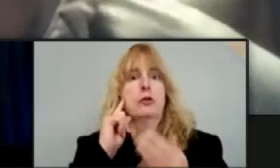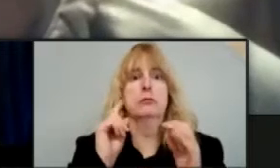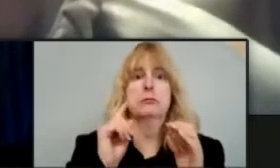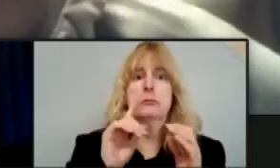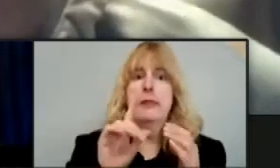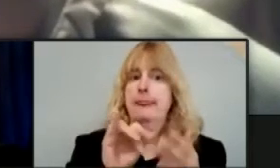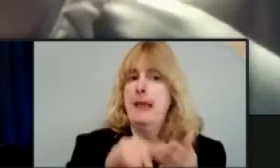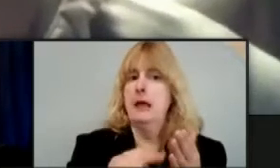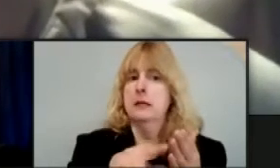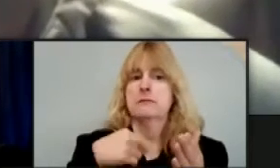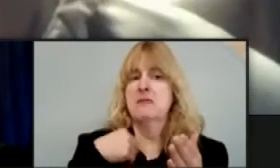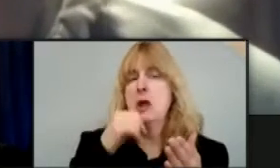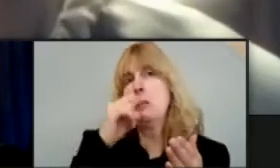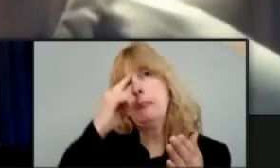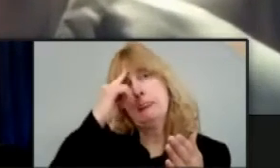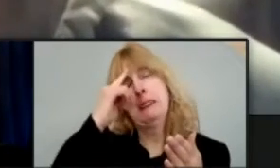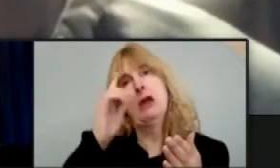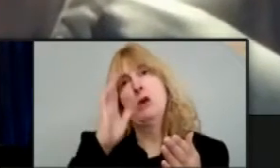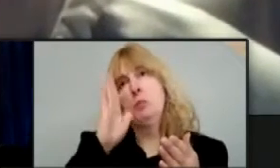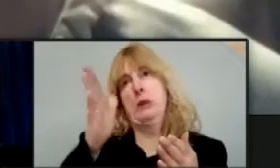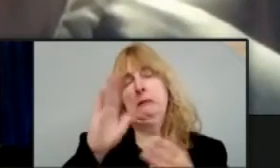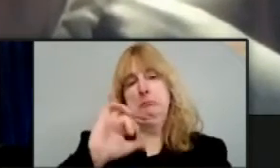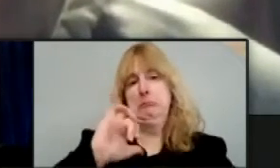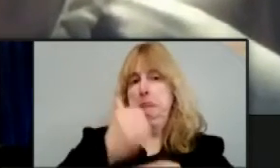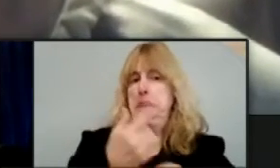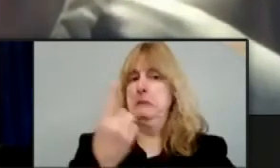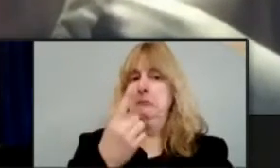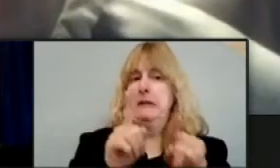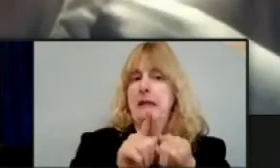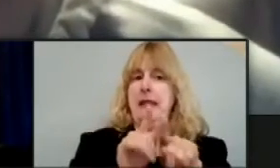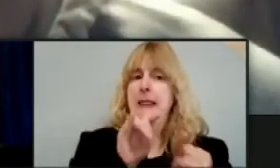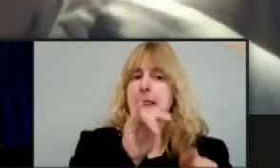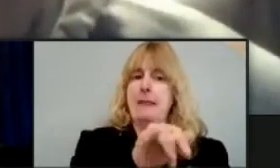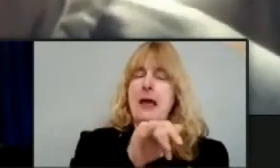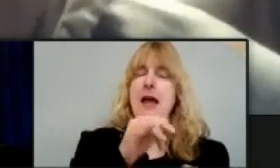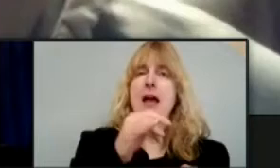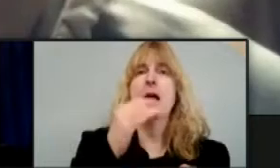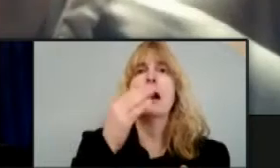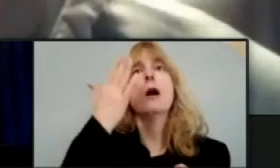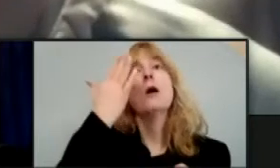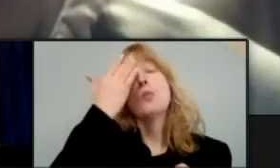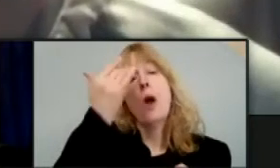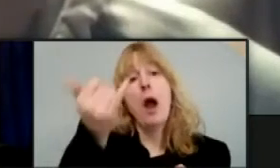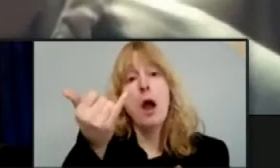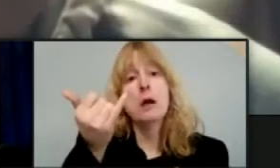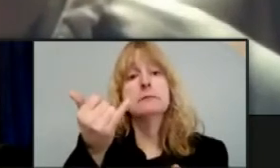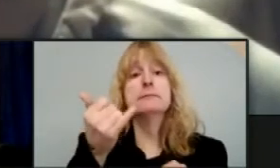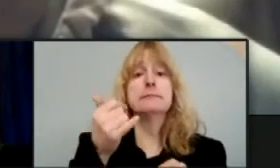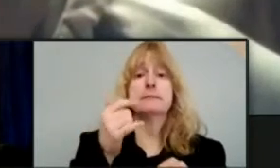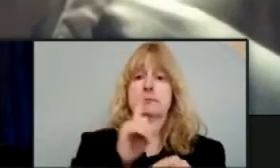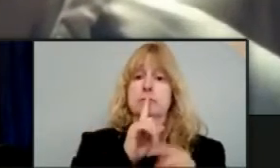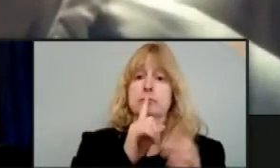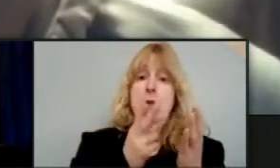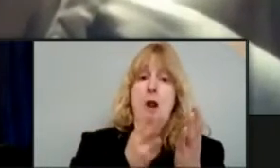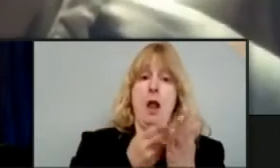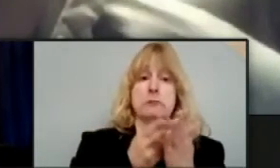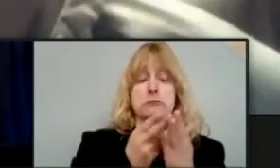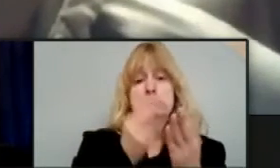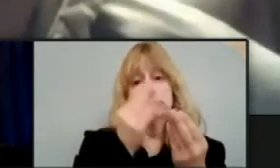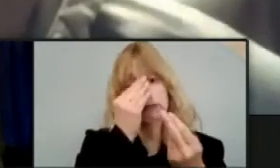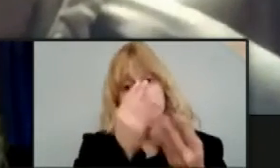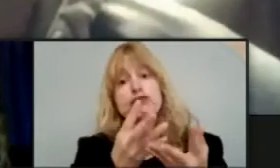ever get something like that, and I'll tell you why. I can honestly say that based